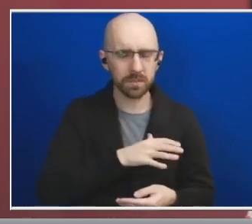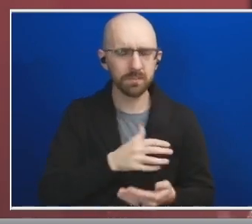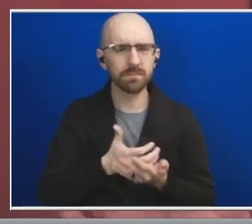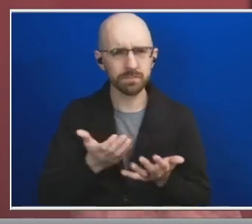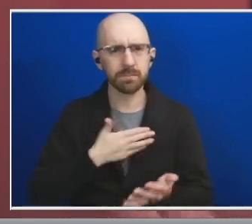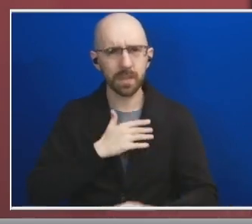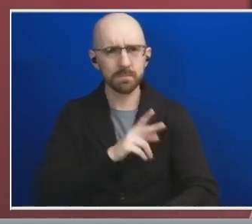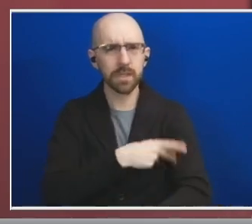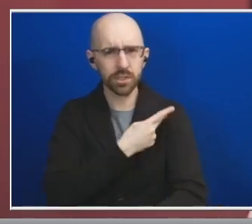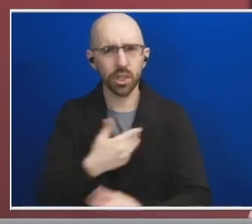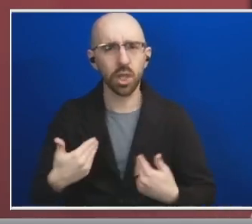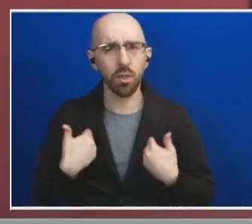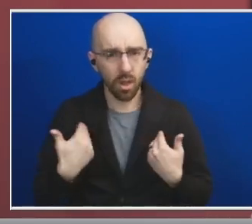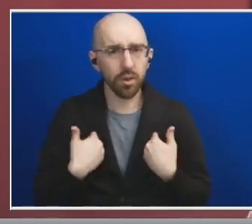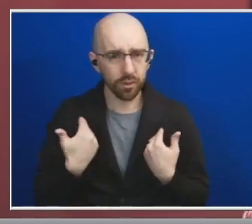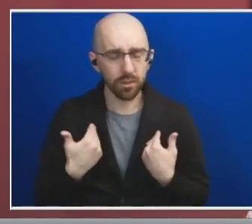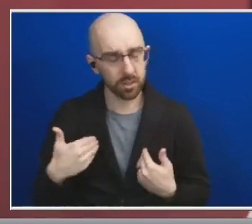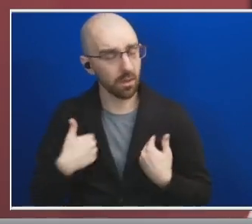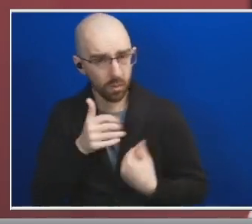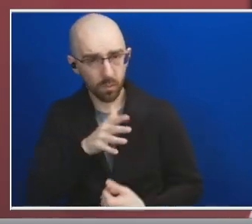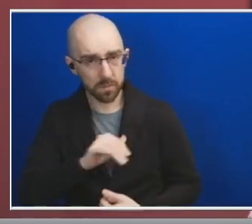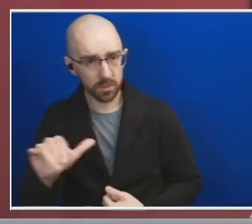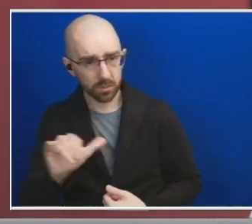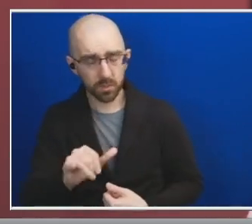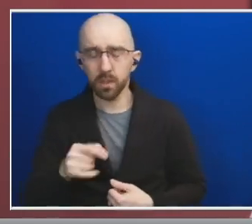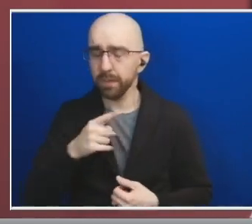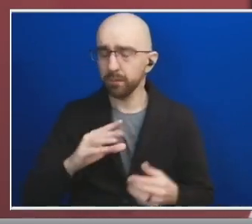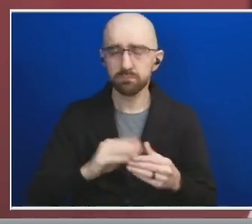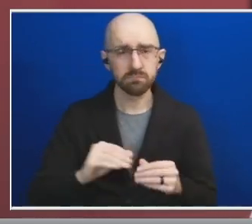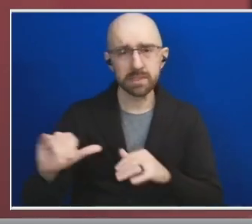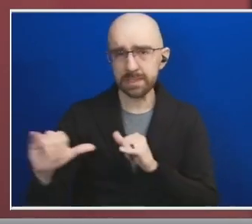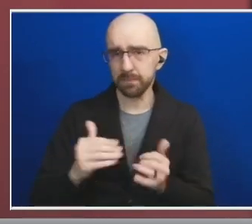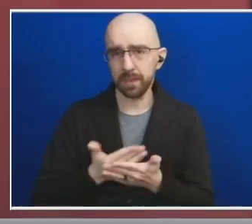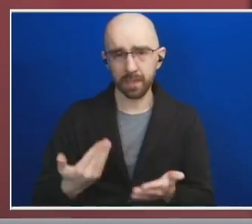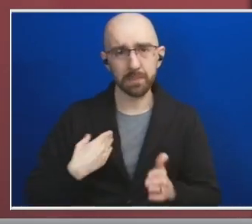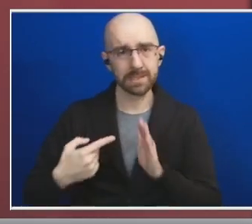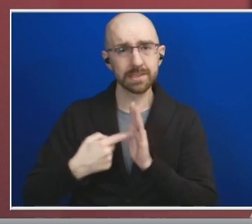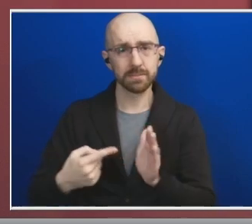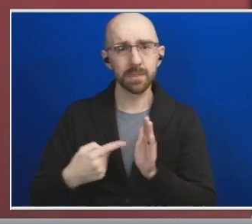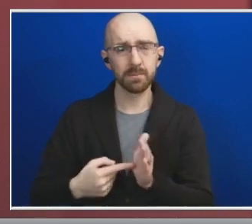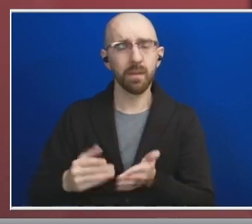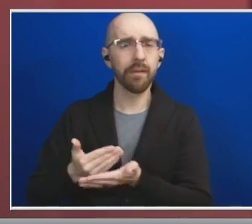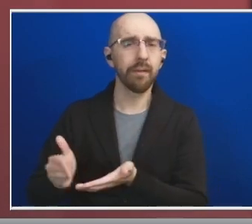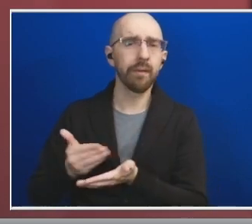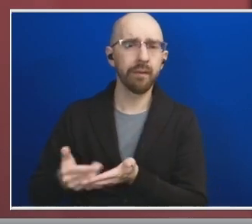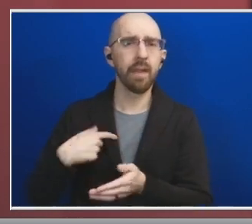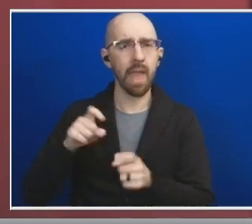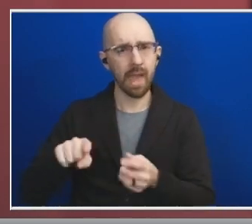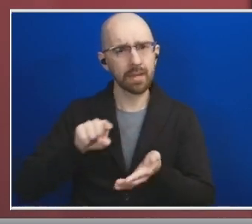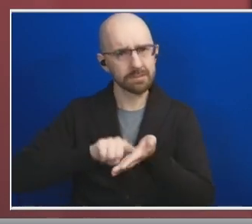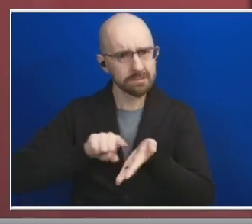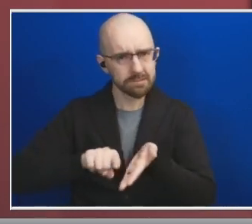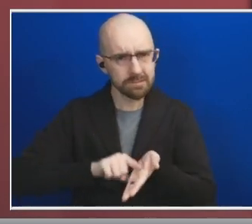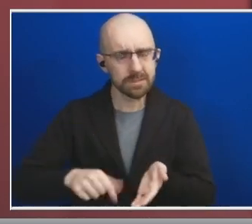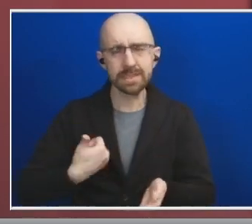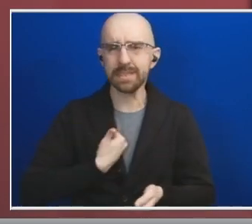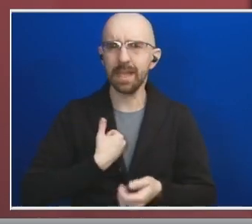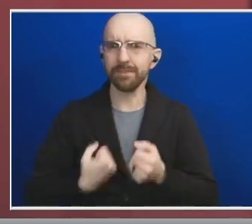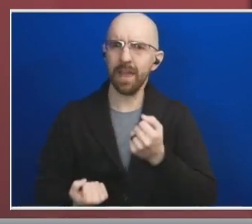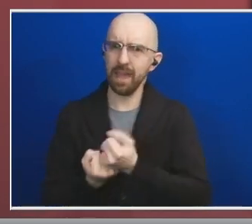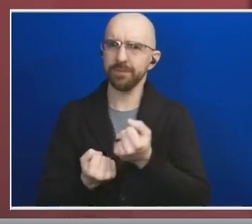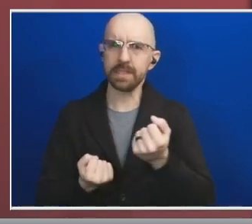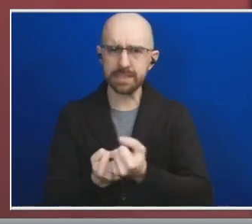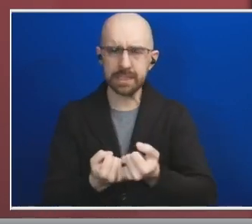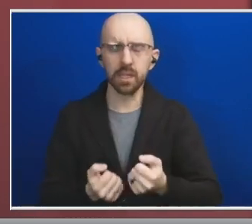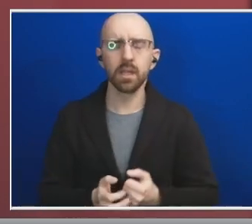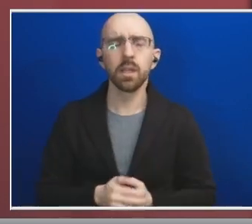Younger and women they say too. the same thing. Yeah. They say, you know, either my symptoms were kind of brushed off, and I had to do a lot of research and a lot of self-advocacy. When women come to the